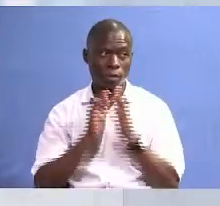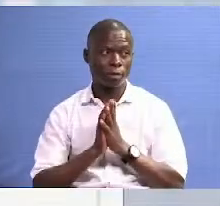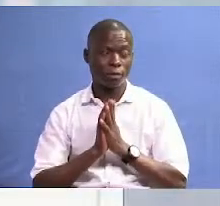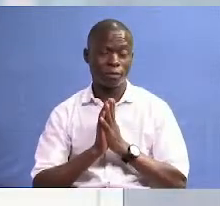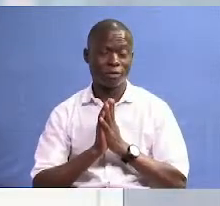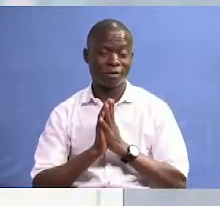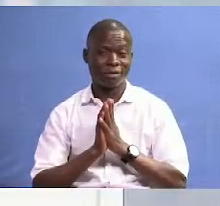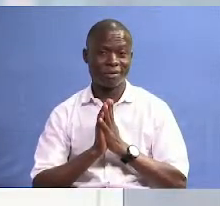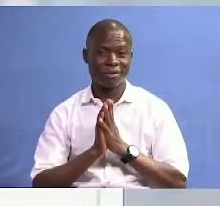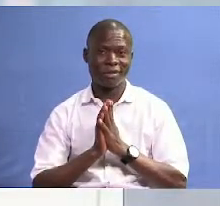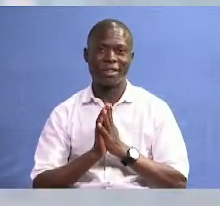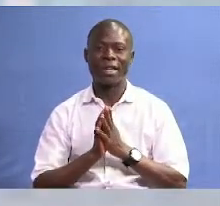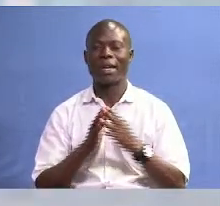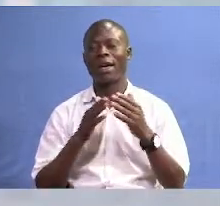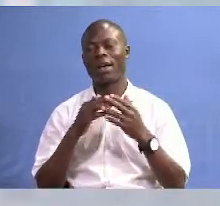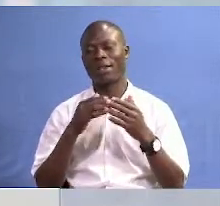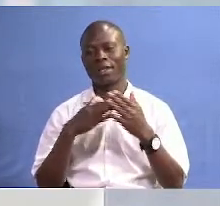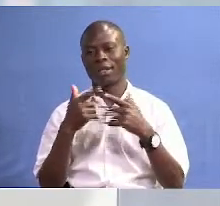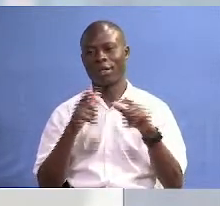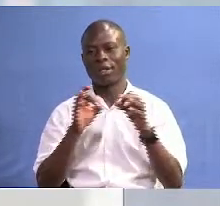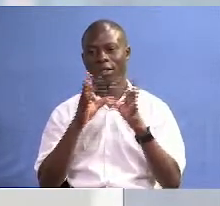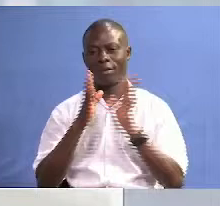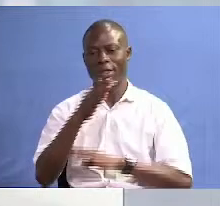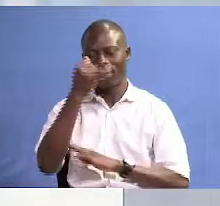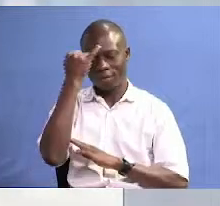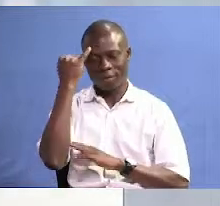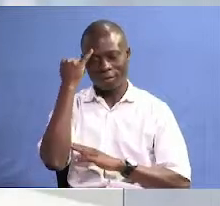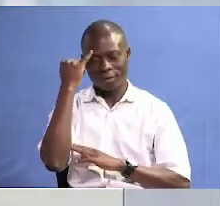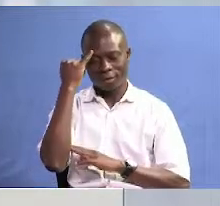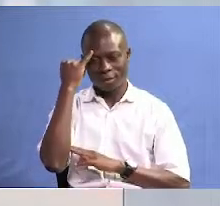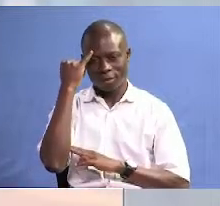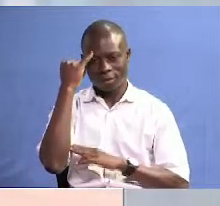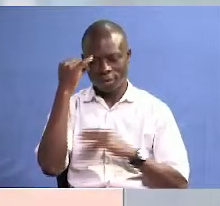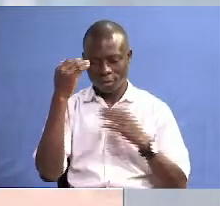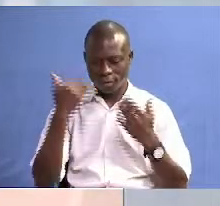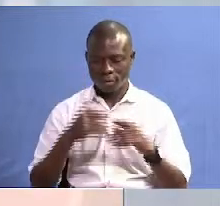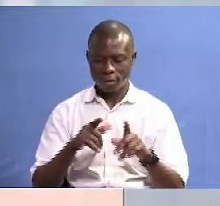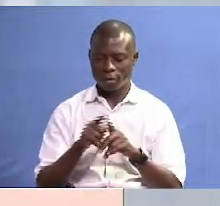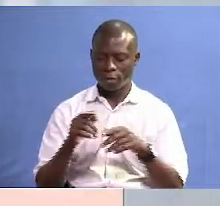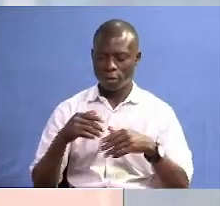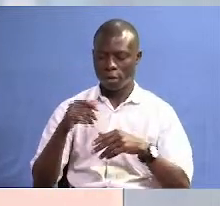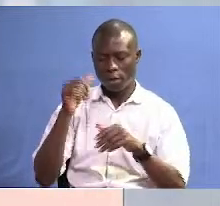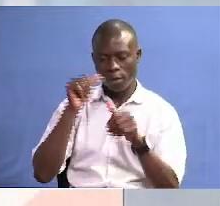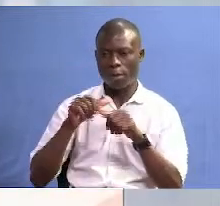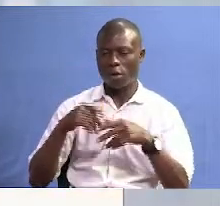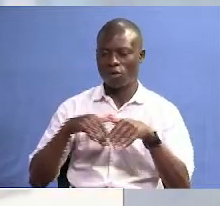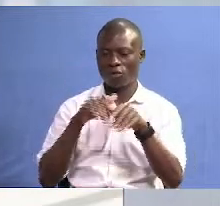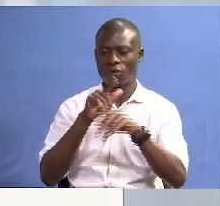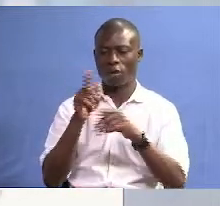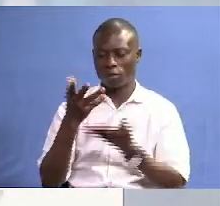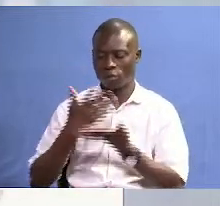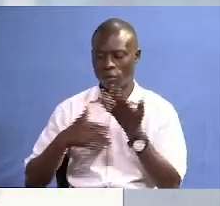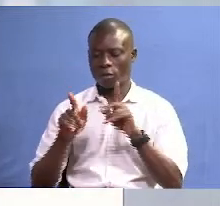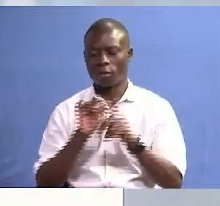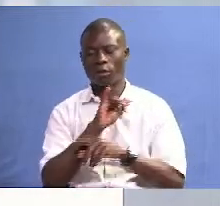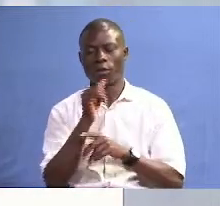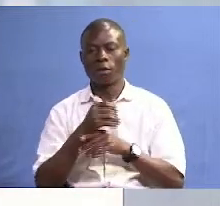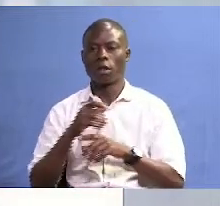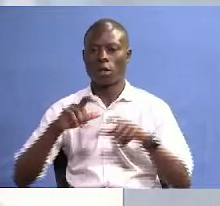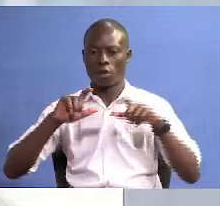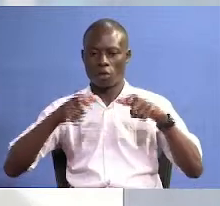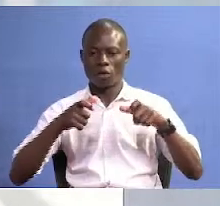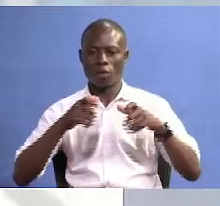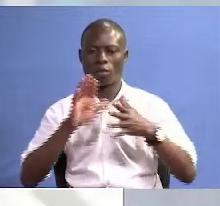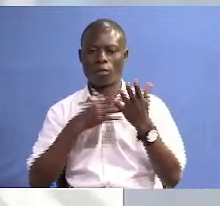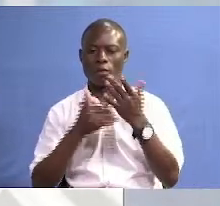All right, John Opio is our sign language interpreter tonight. Remember, you can follow this broadcast on all of our social media platform.